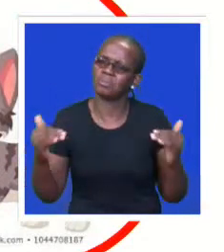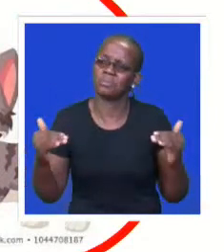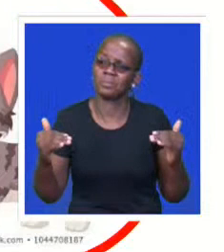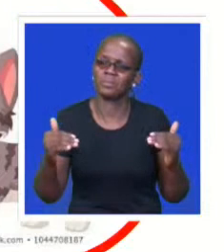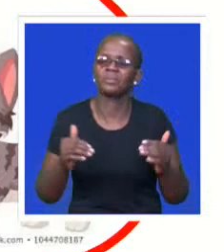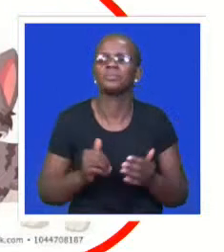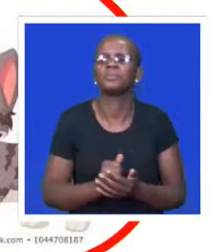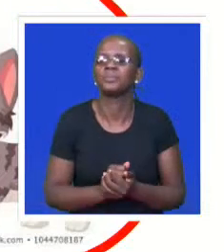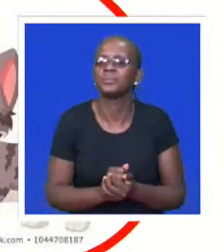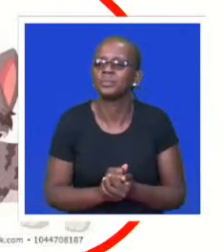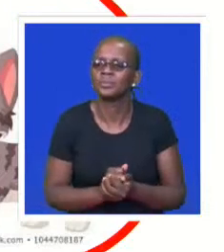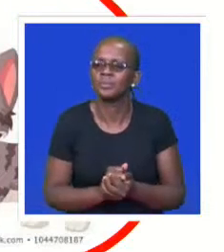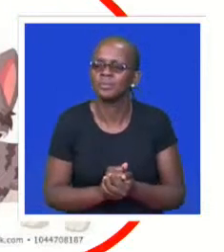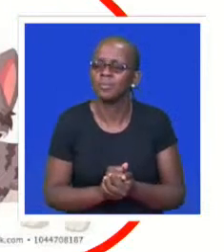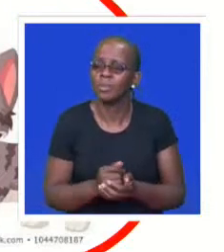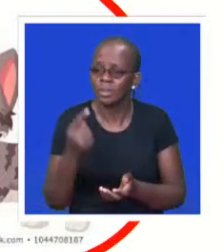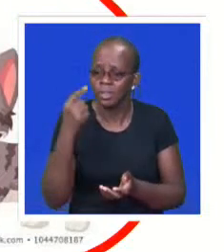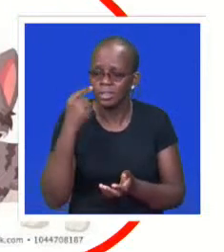there. This is the cat.